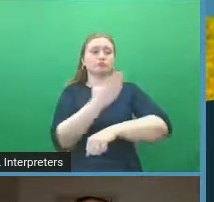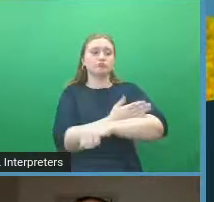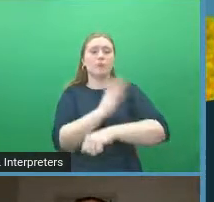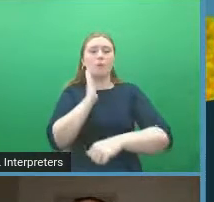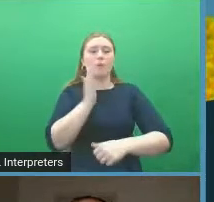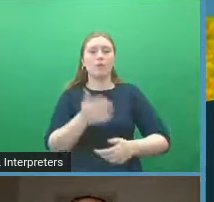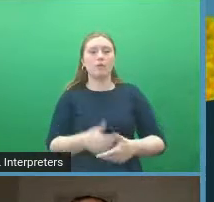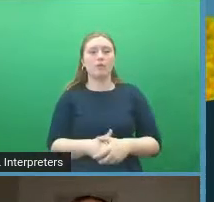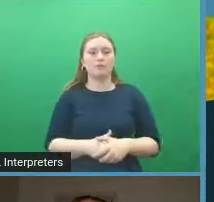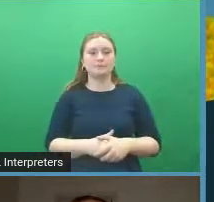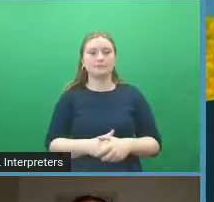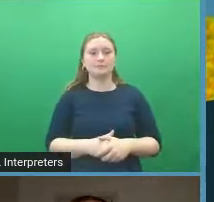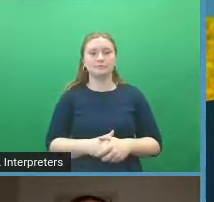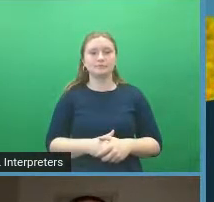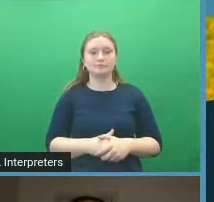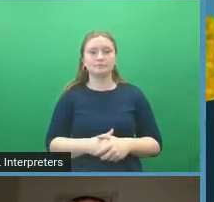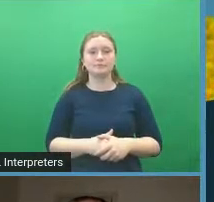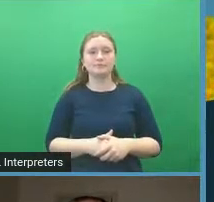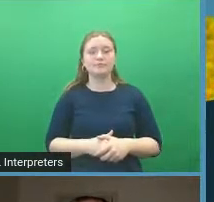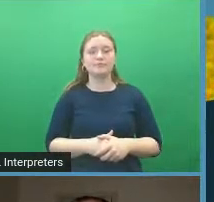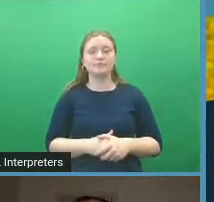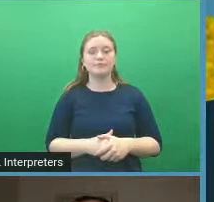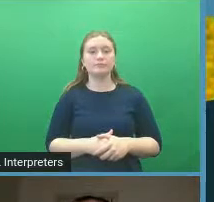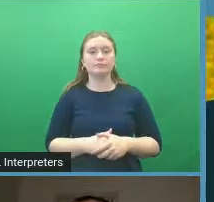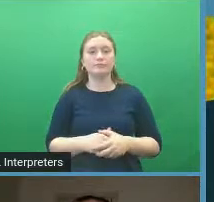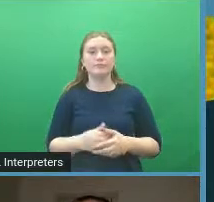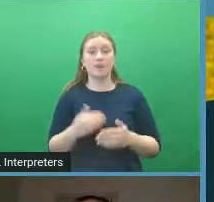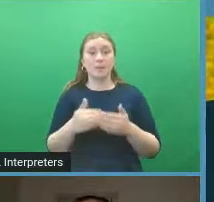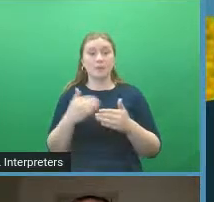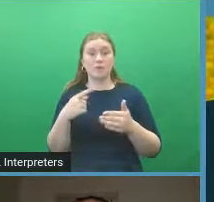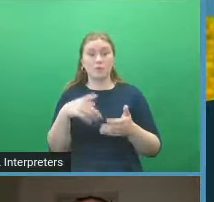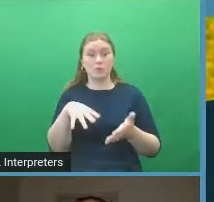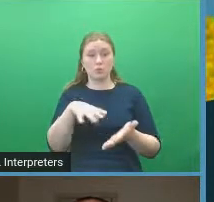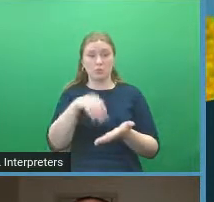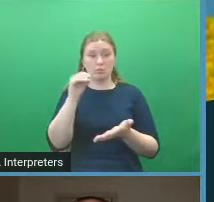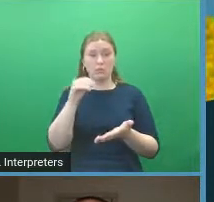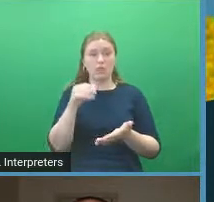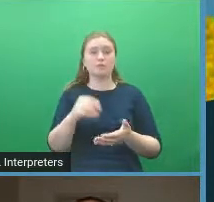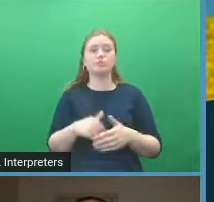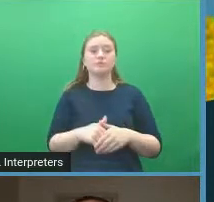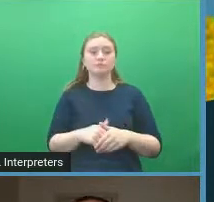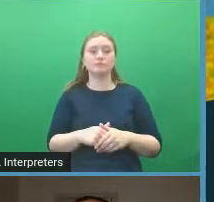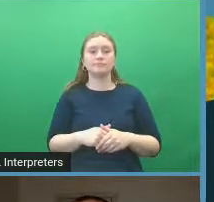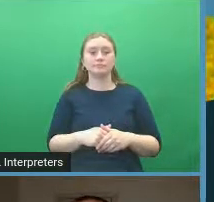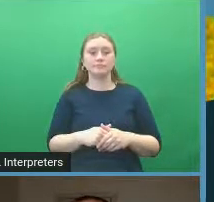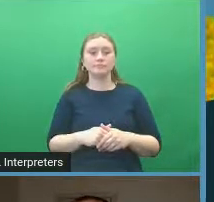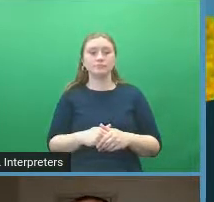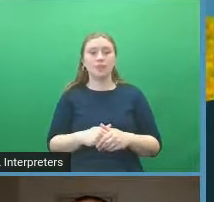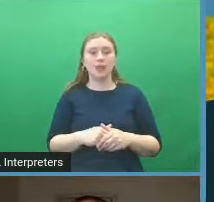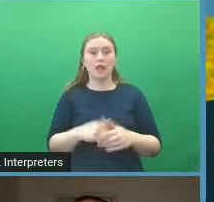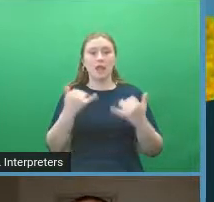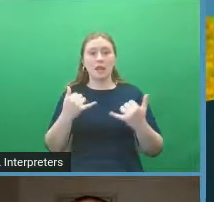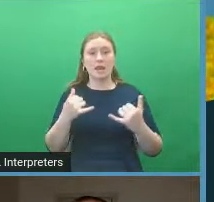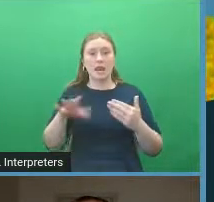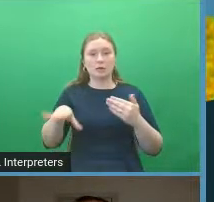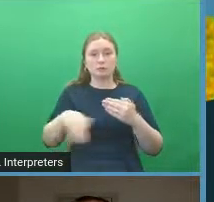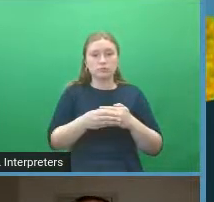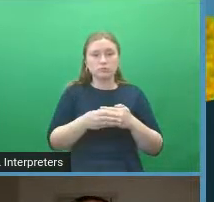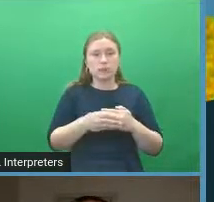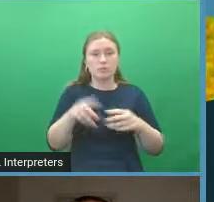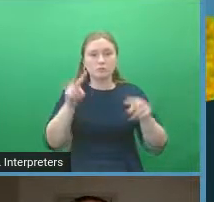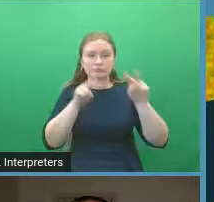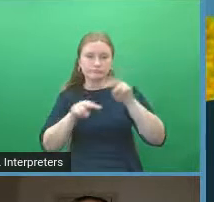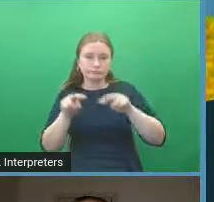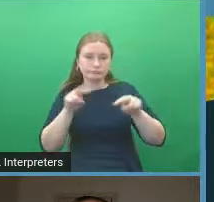will enhance what you learned in the previous session, and then we'll look at some add-ons that you can add to any